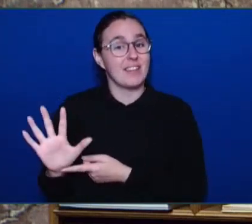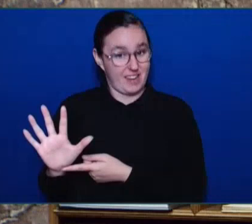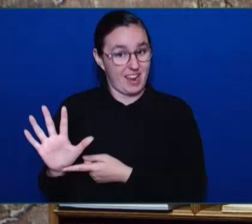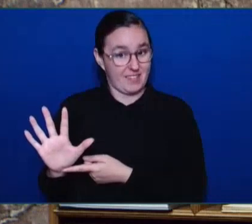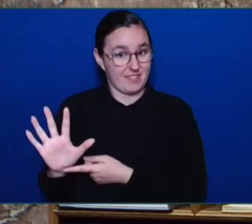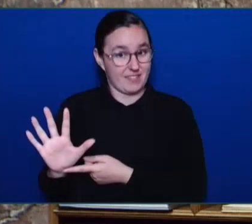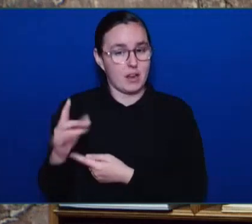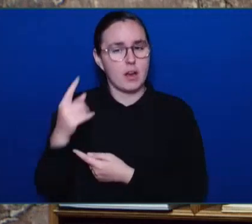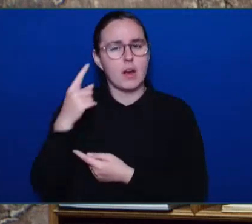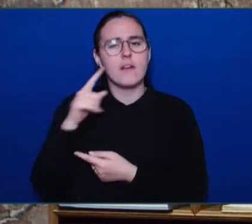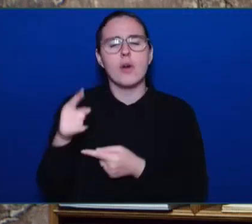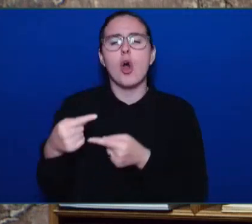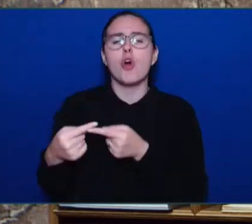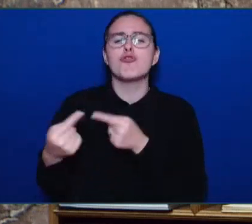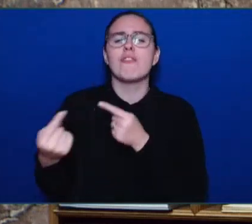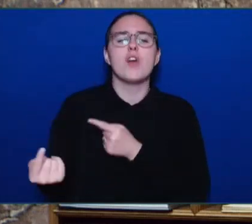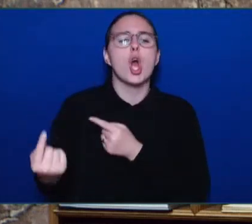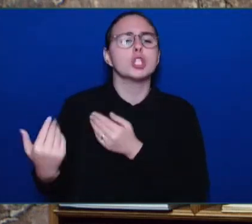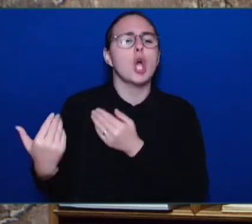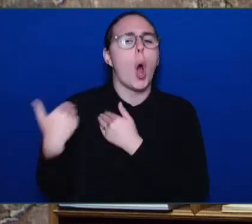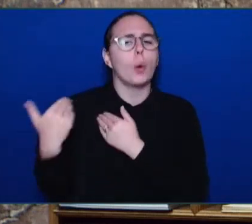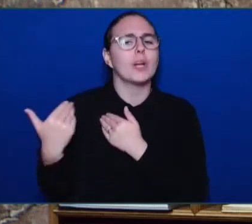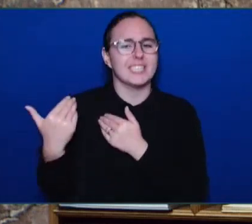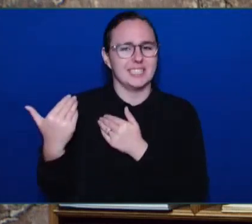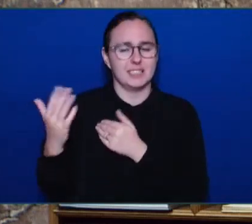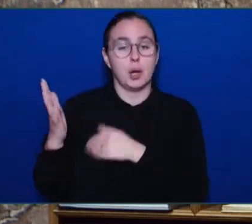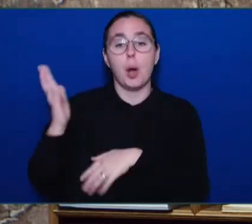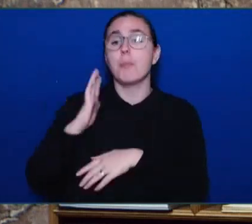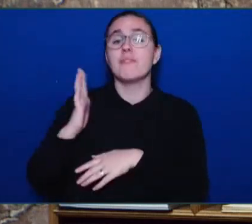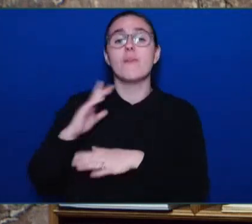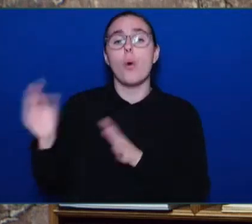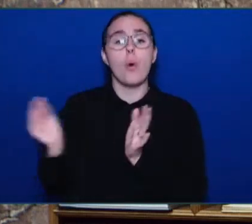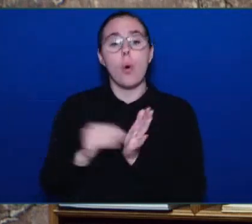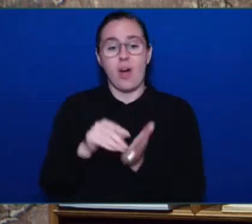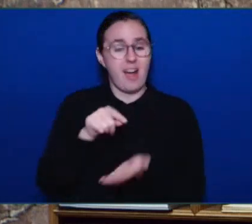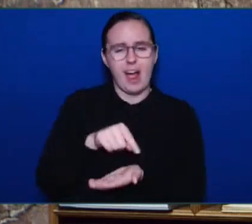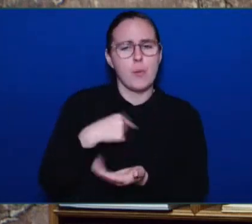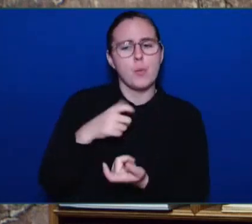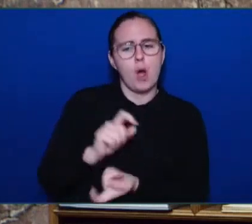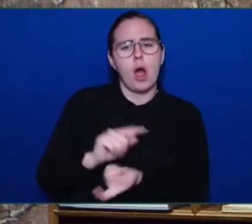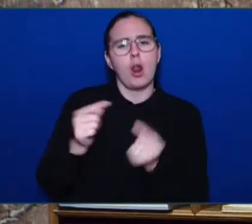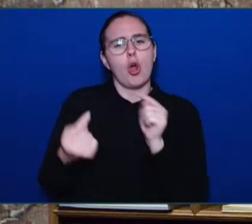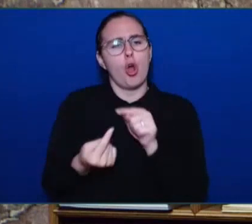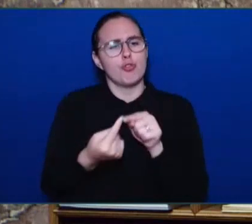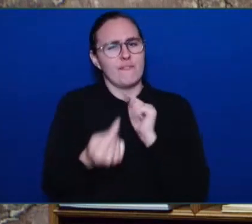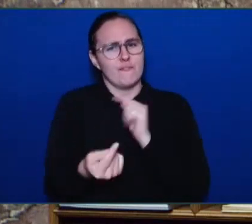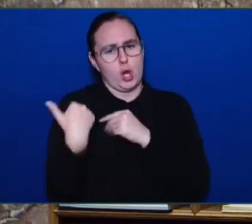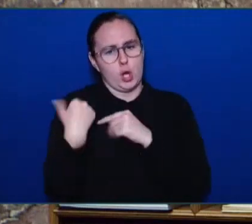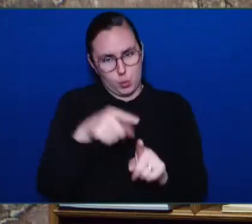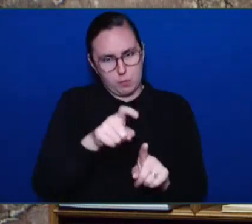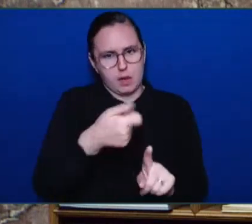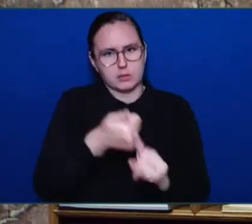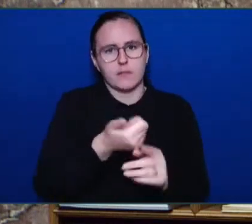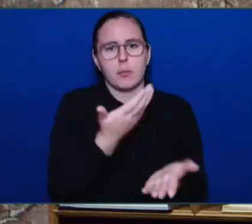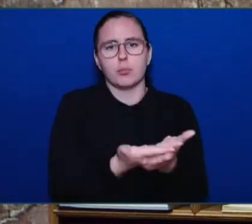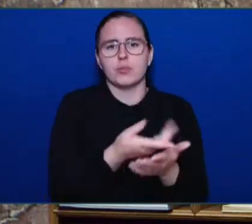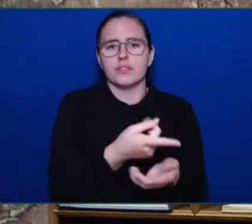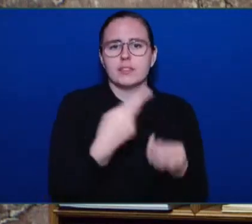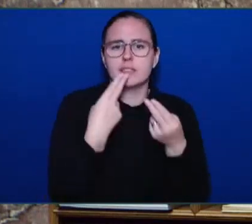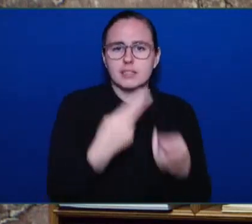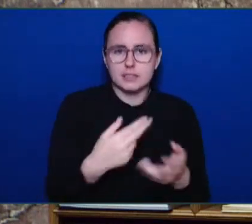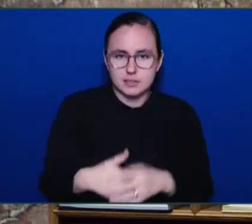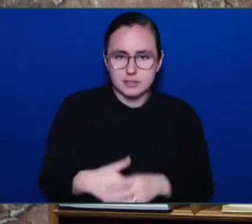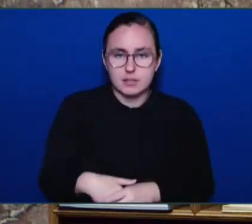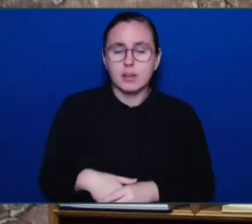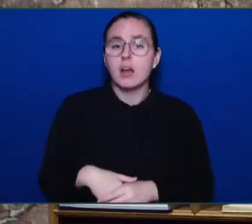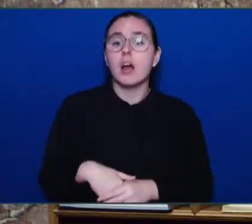in fact corrected. And I know they don't like to hear it, but this province, this Premier, took a leadership role